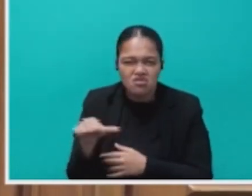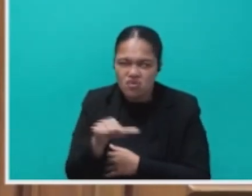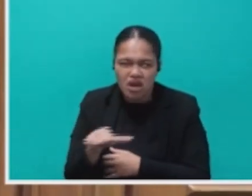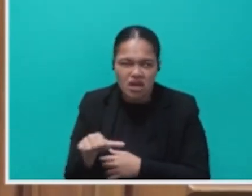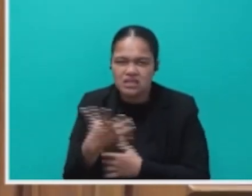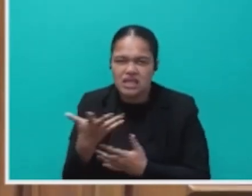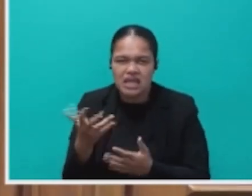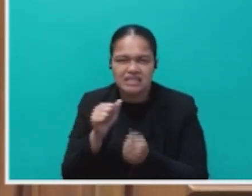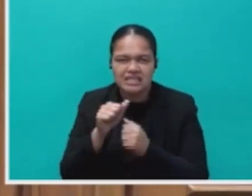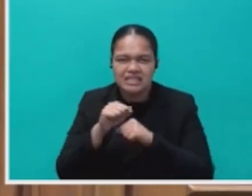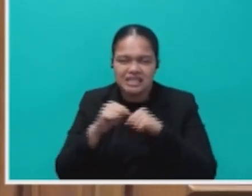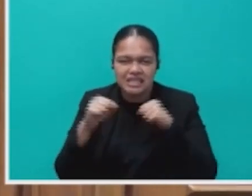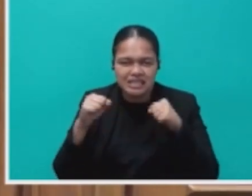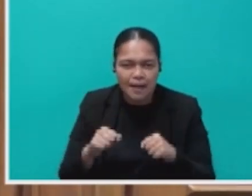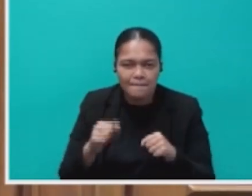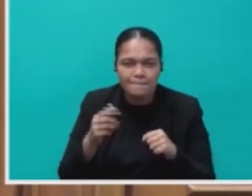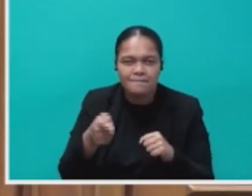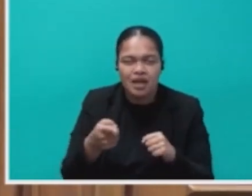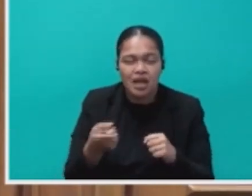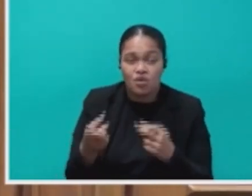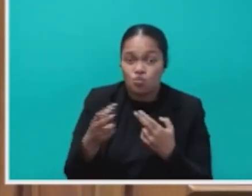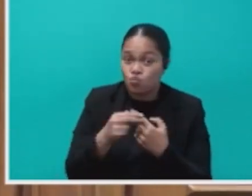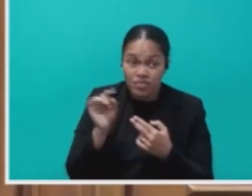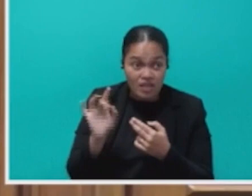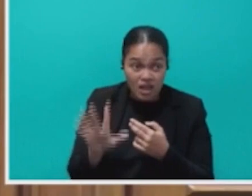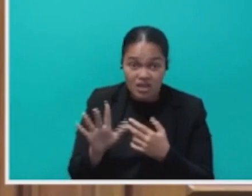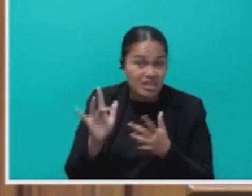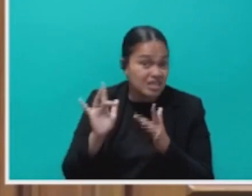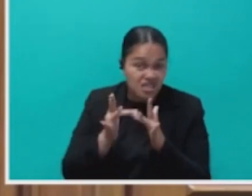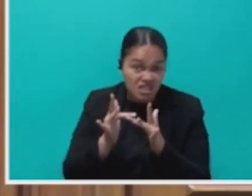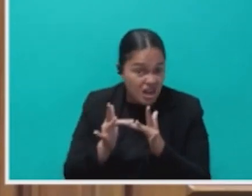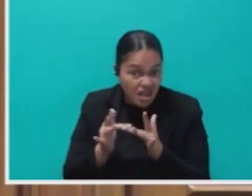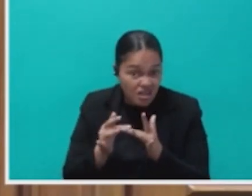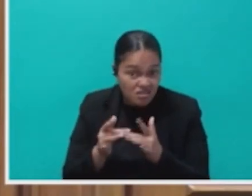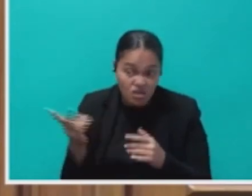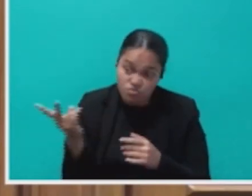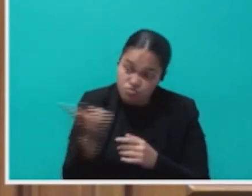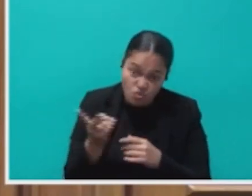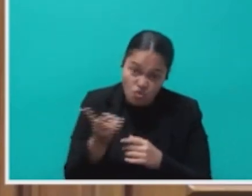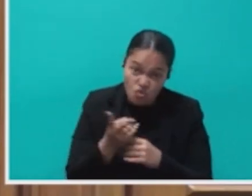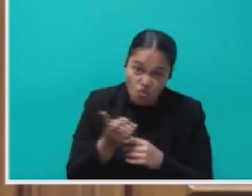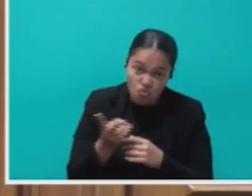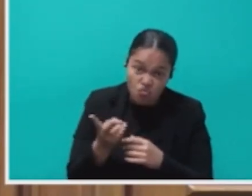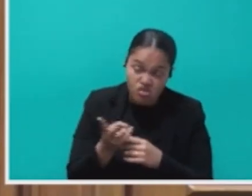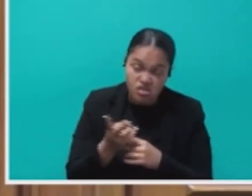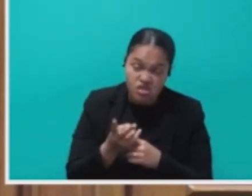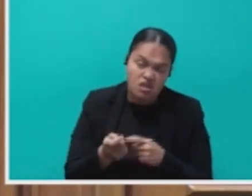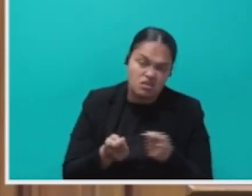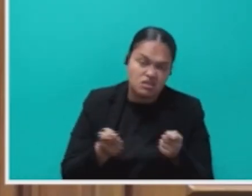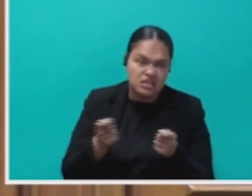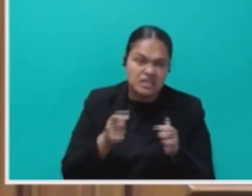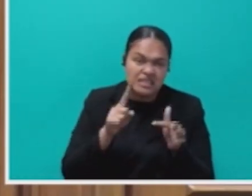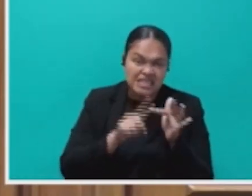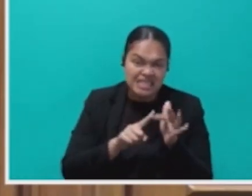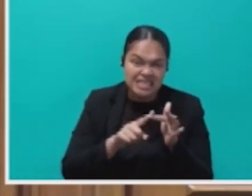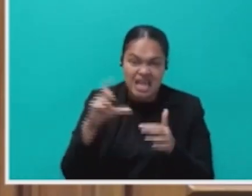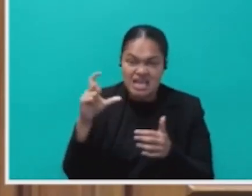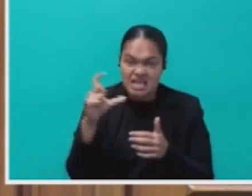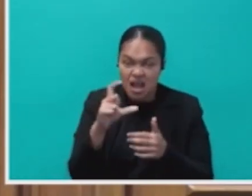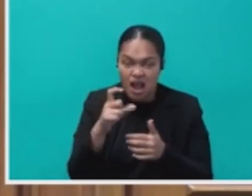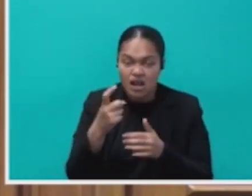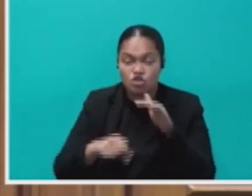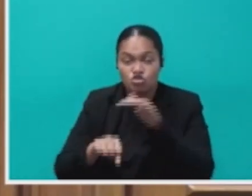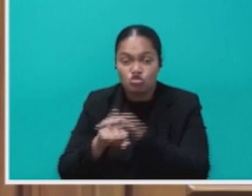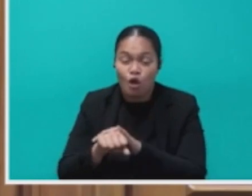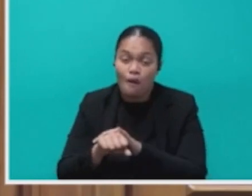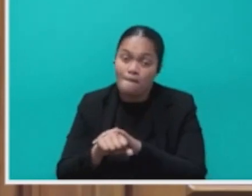the system, and without the internet, both administering the fare through e-card and top-up